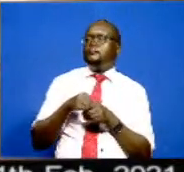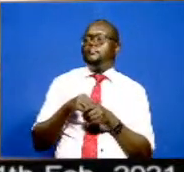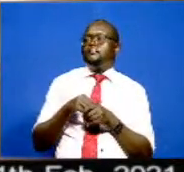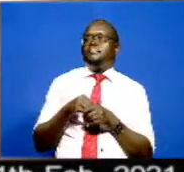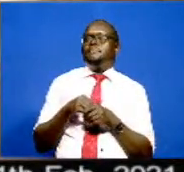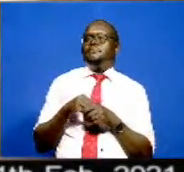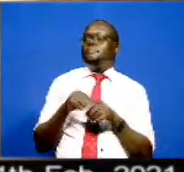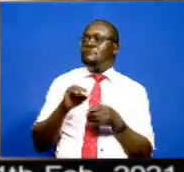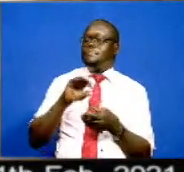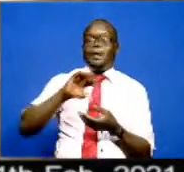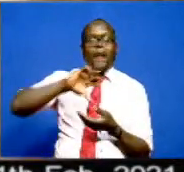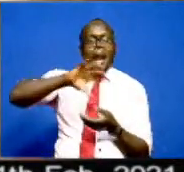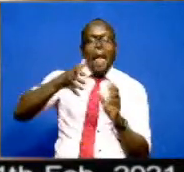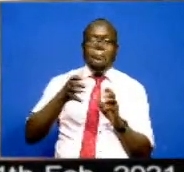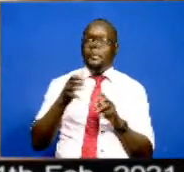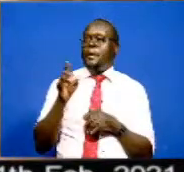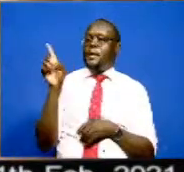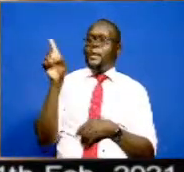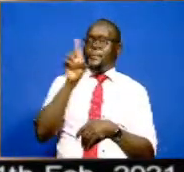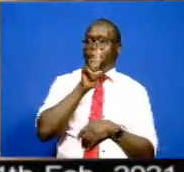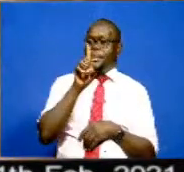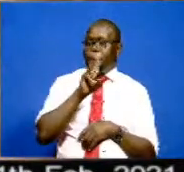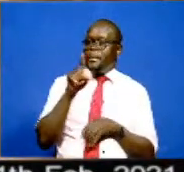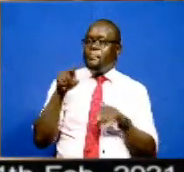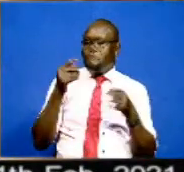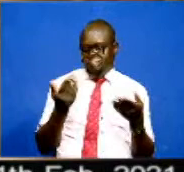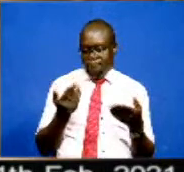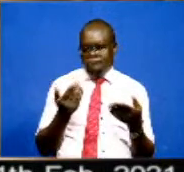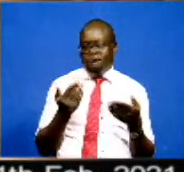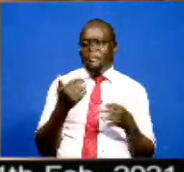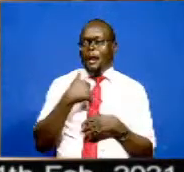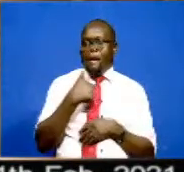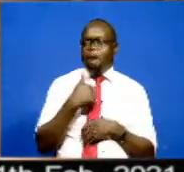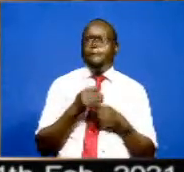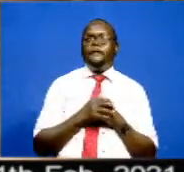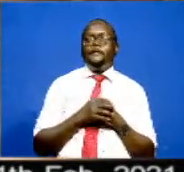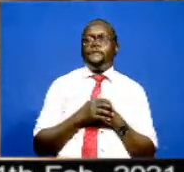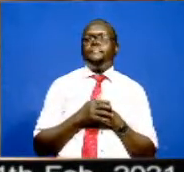it gets. And obviously, there was the